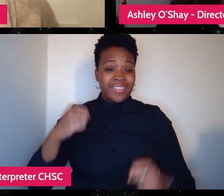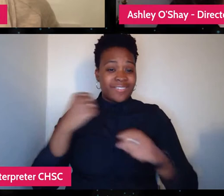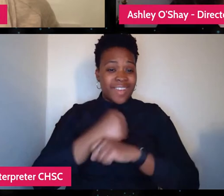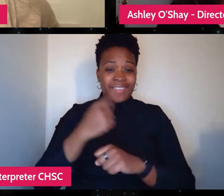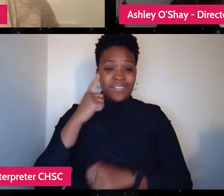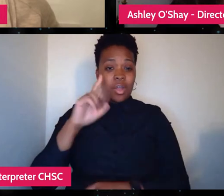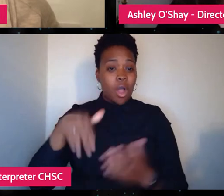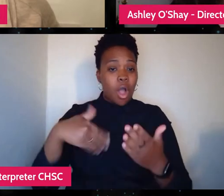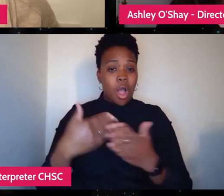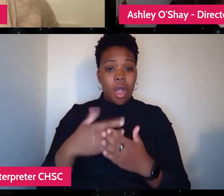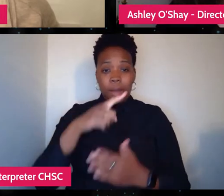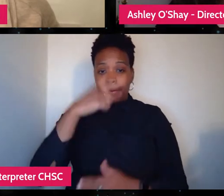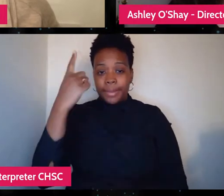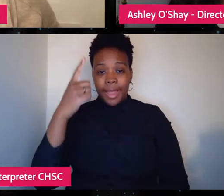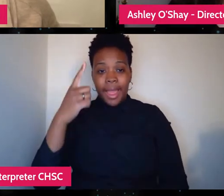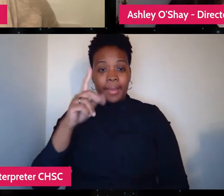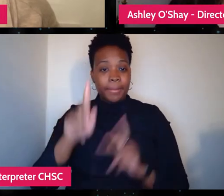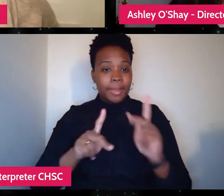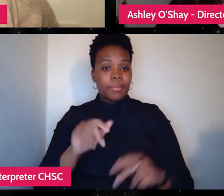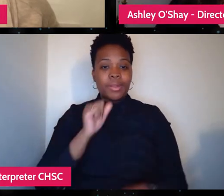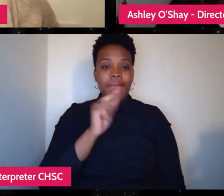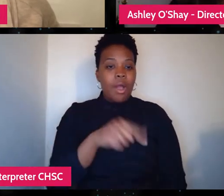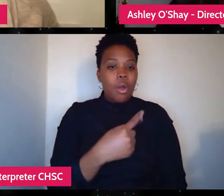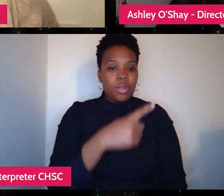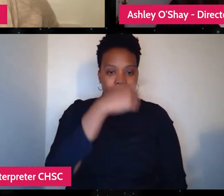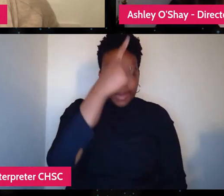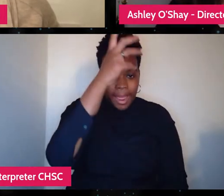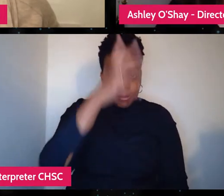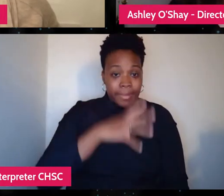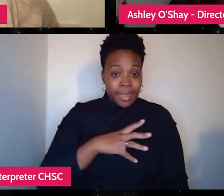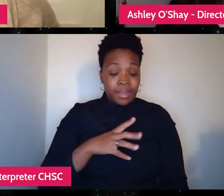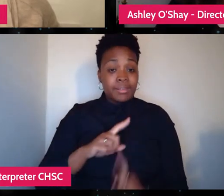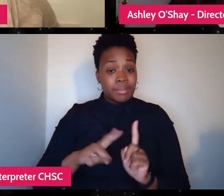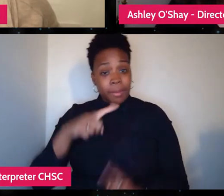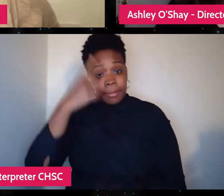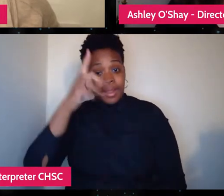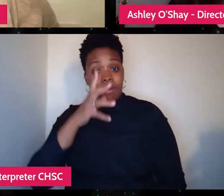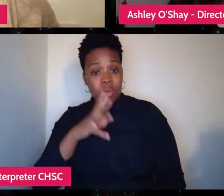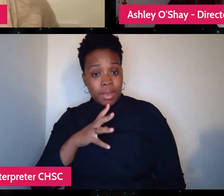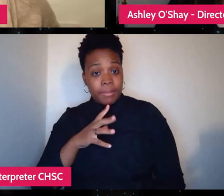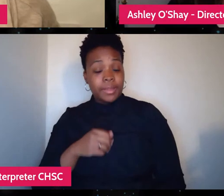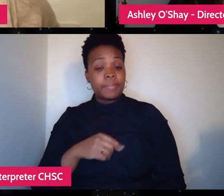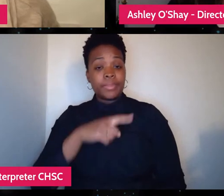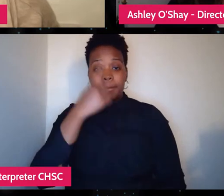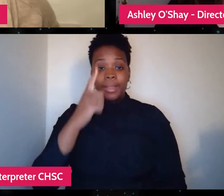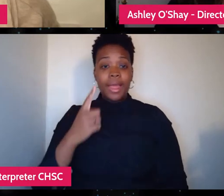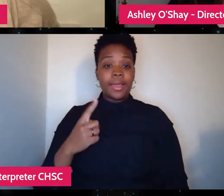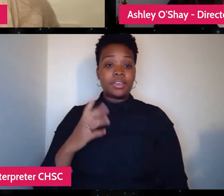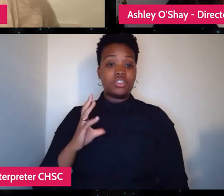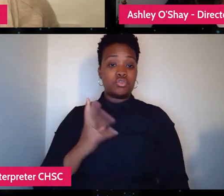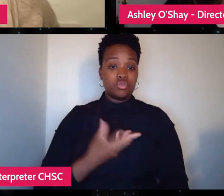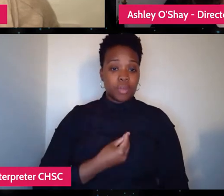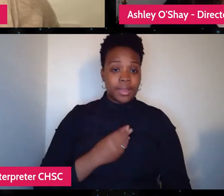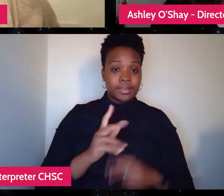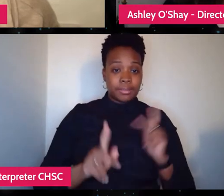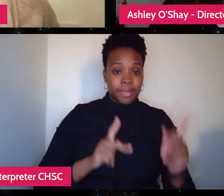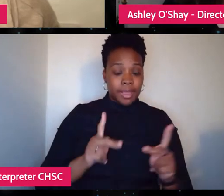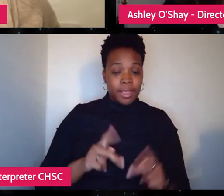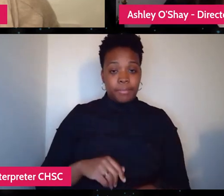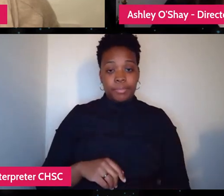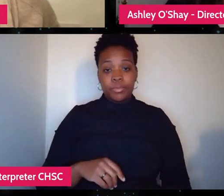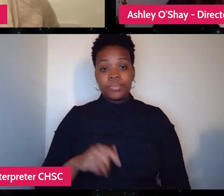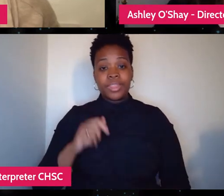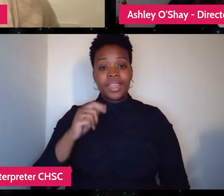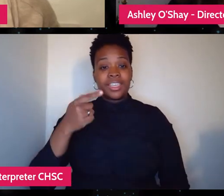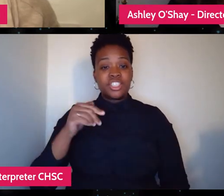people, not just Black men or even Black women. You know, we got to fight for Black trans folks and gender nonconforming